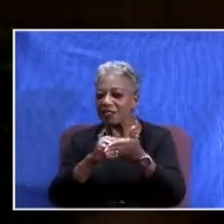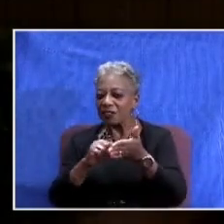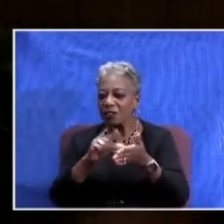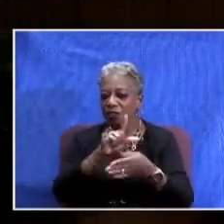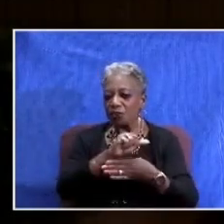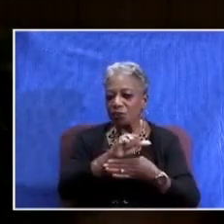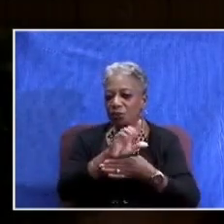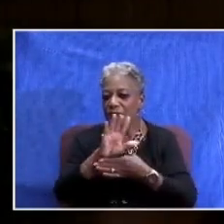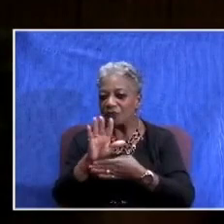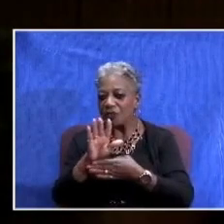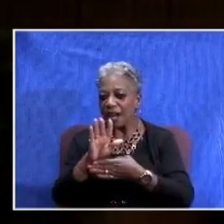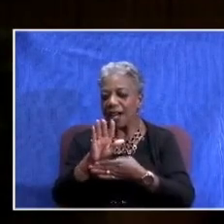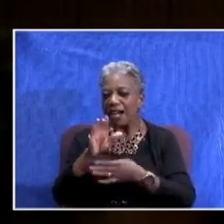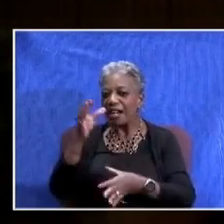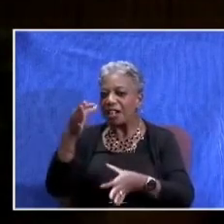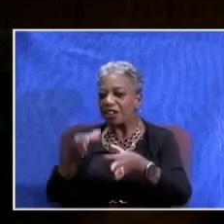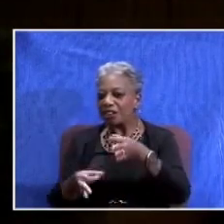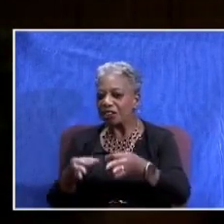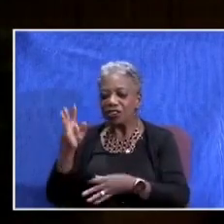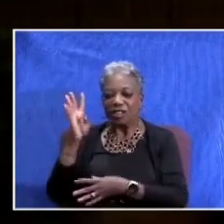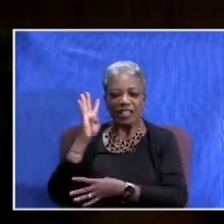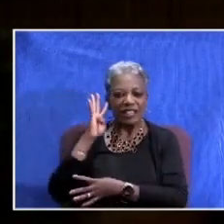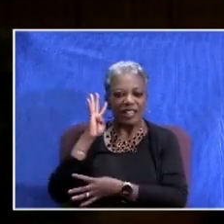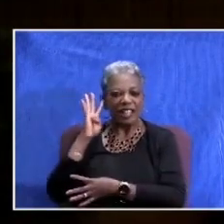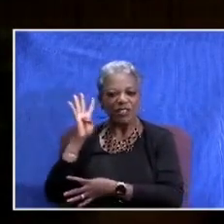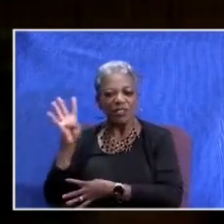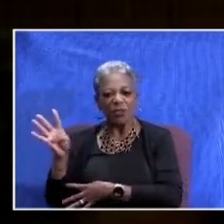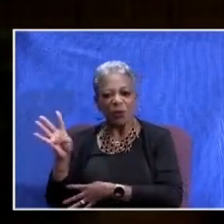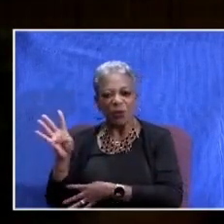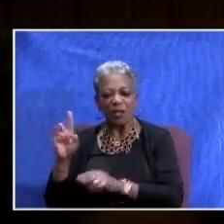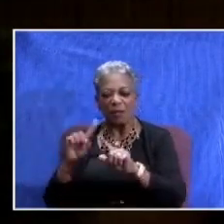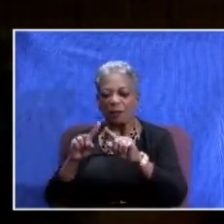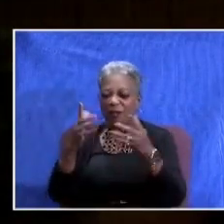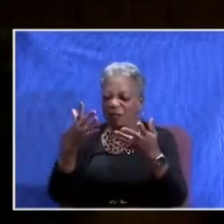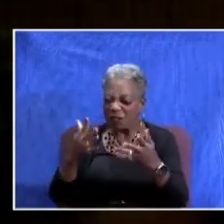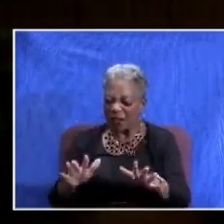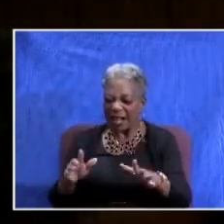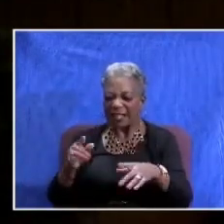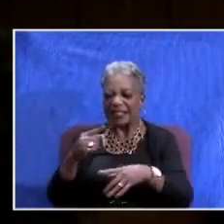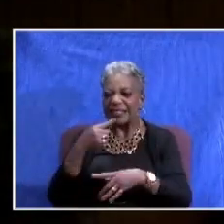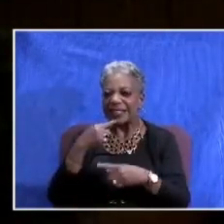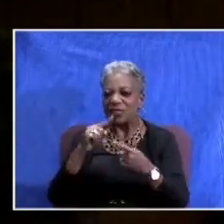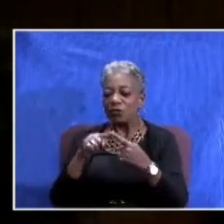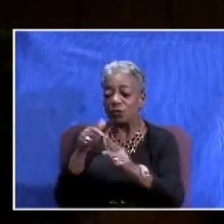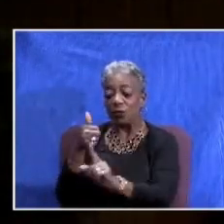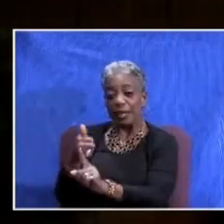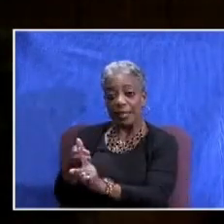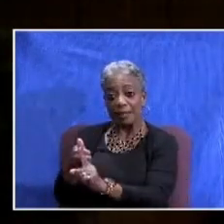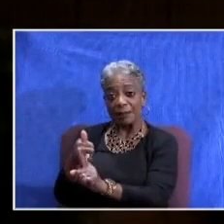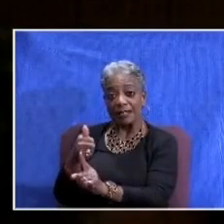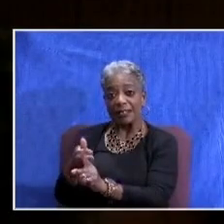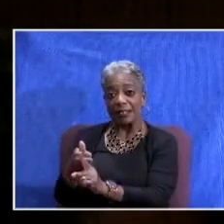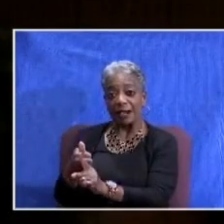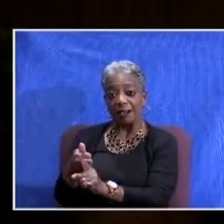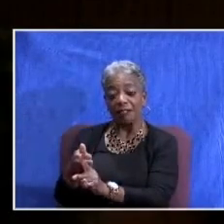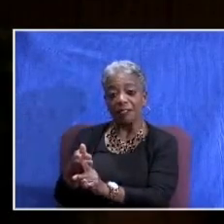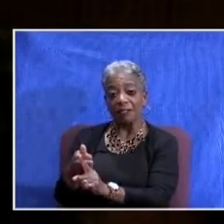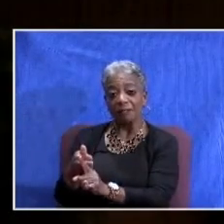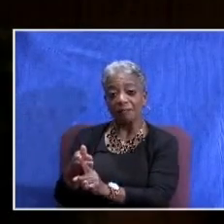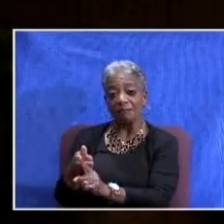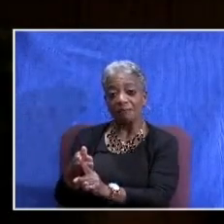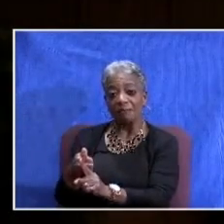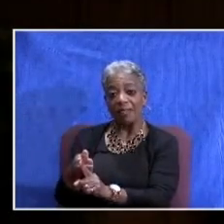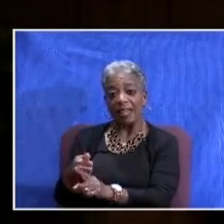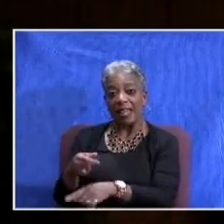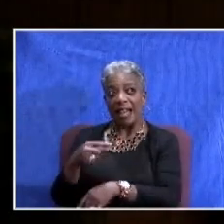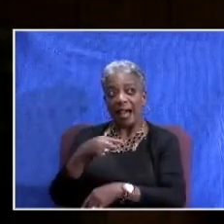18, the judge ignored her for a while, but finally said to himself, I don't fear God, and because I'm saved, and